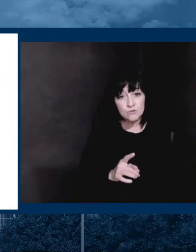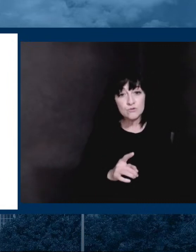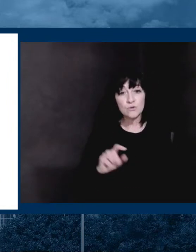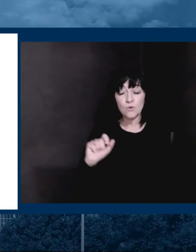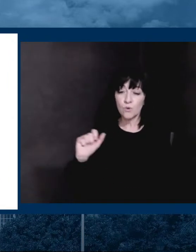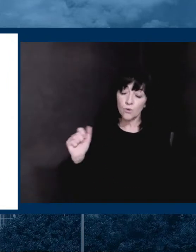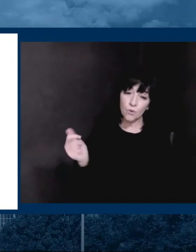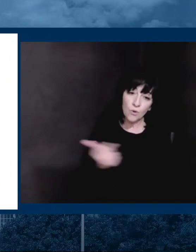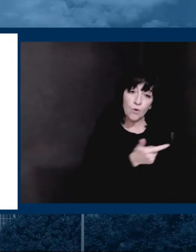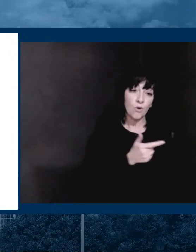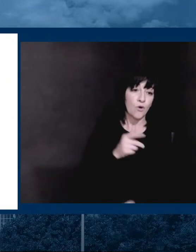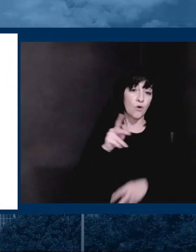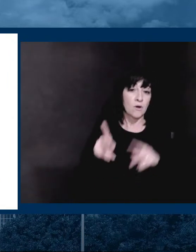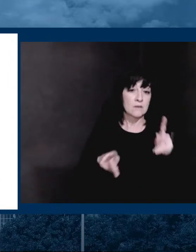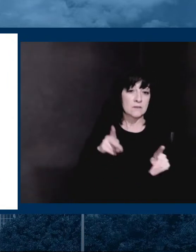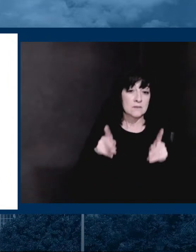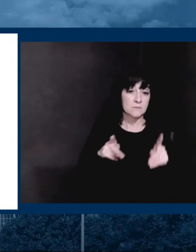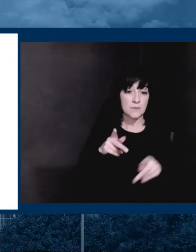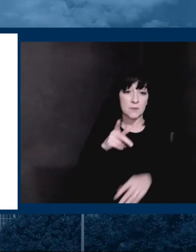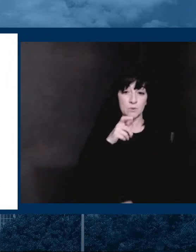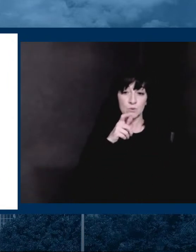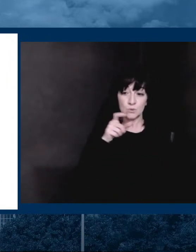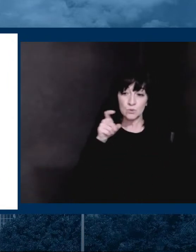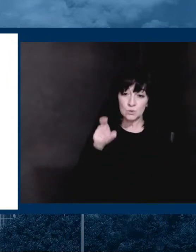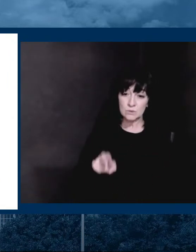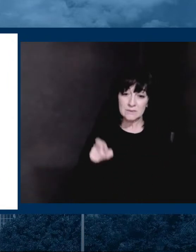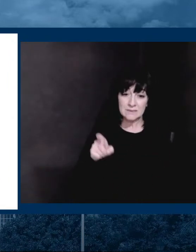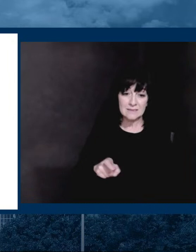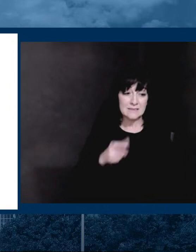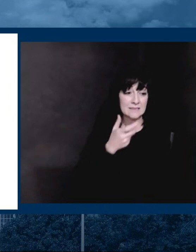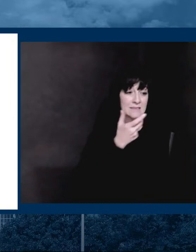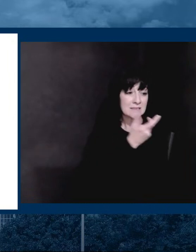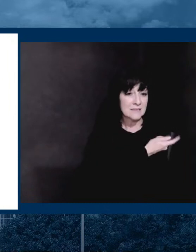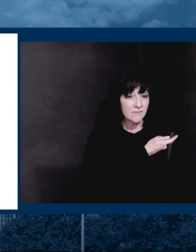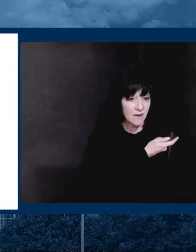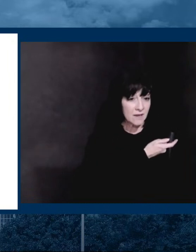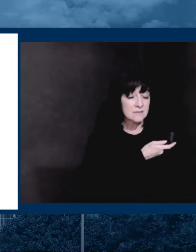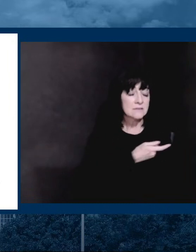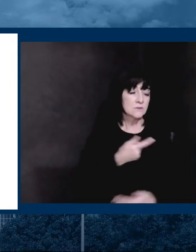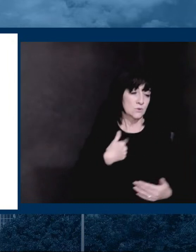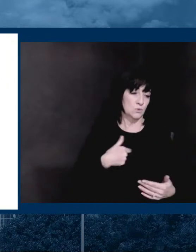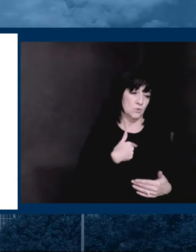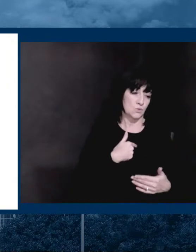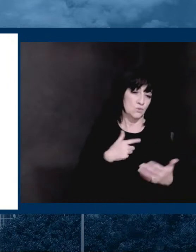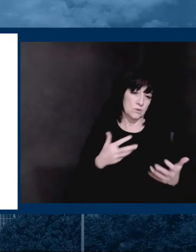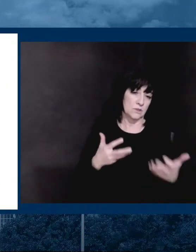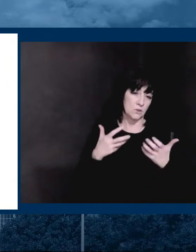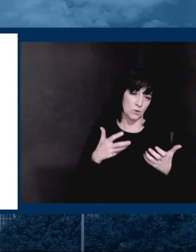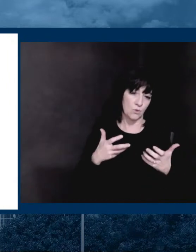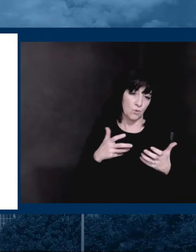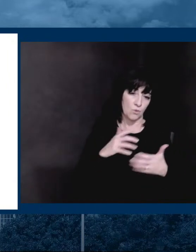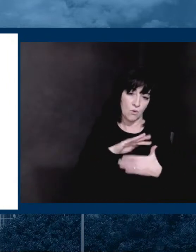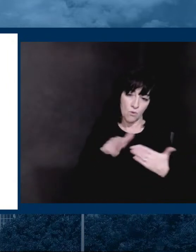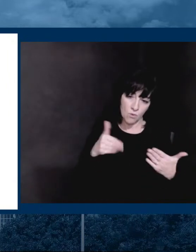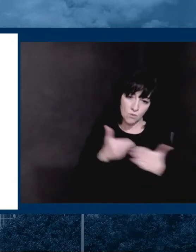everybody that needs to be vaccinated in our state. We would encourage all of you to make use of the venues